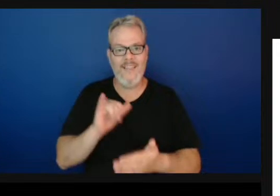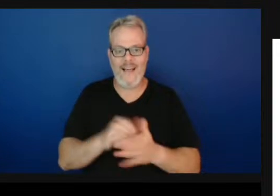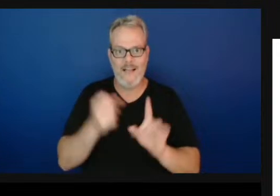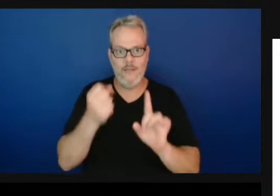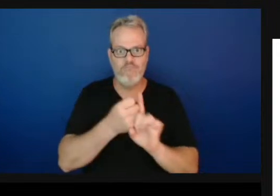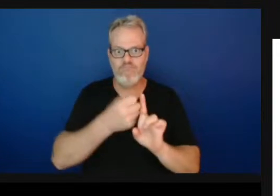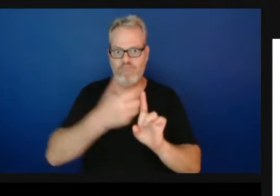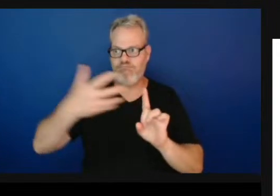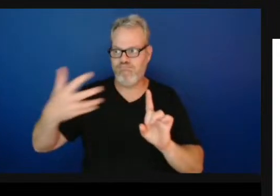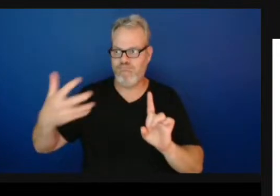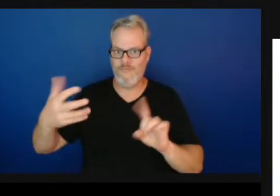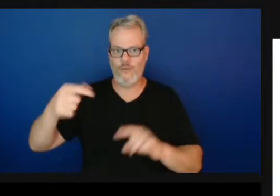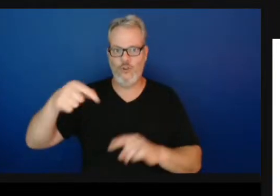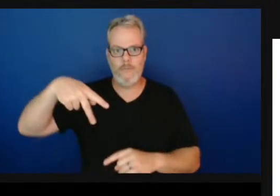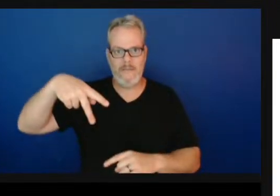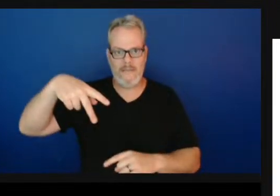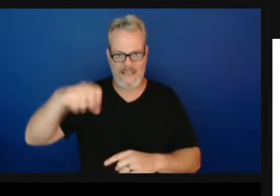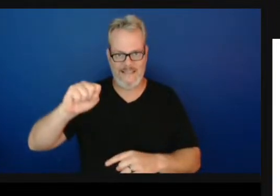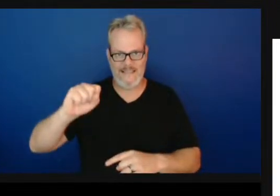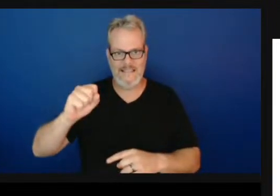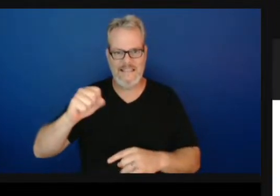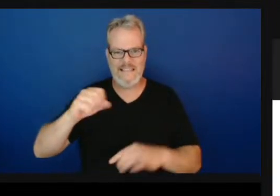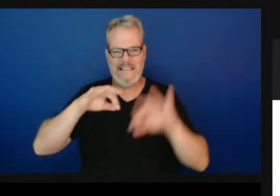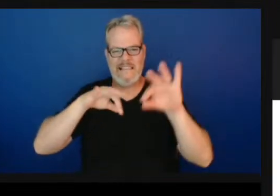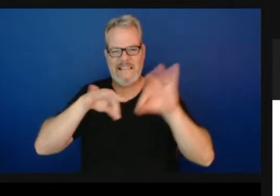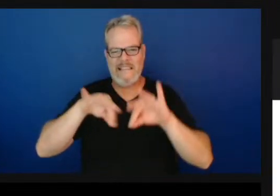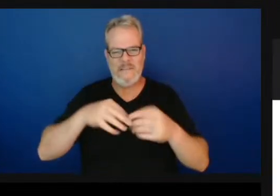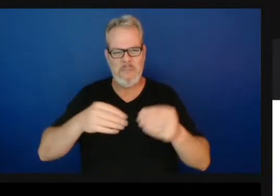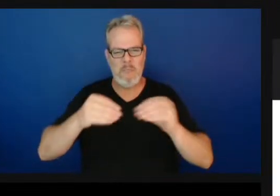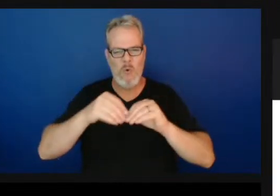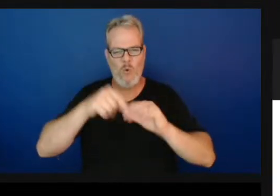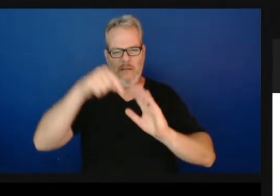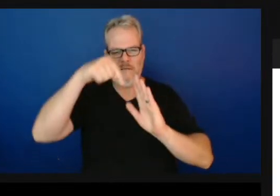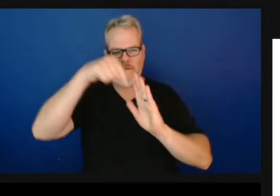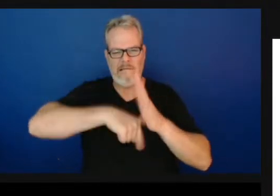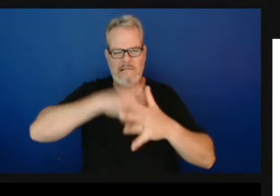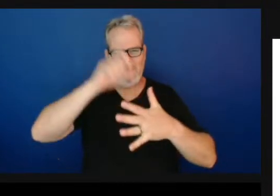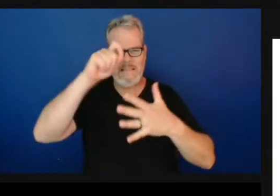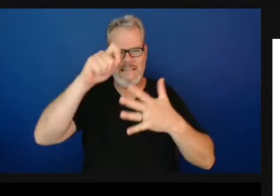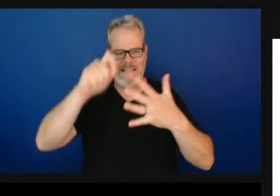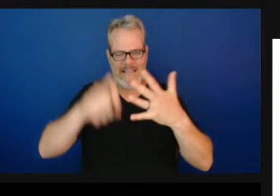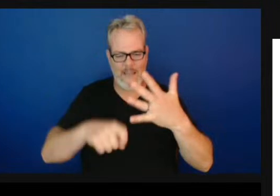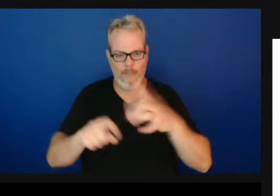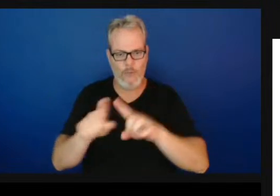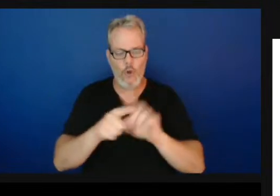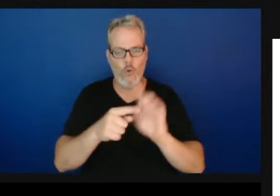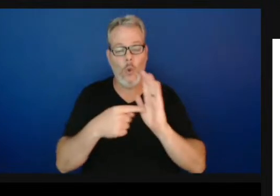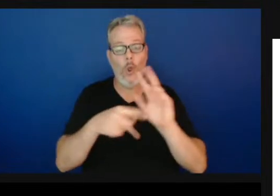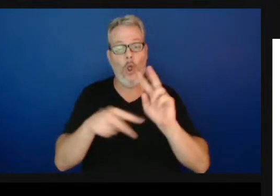GPS. And we'll go into more GPS detail, but I thought we could also examine our tilt today.